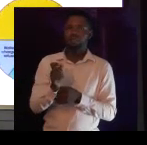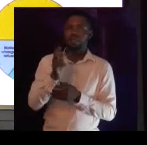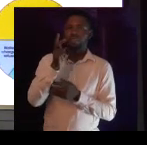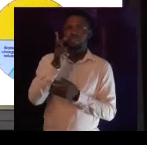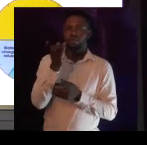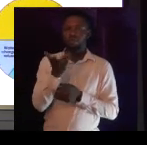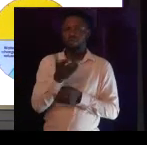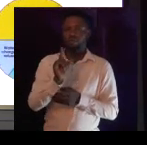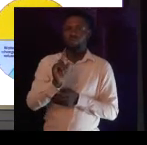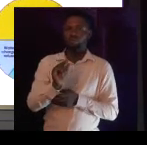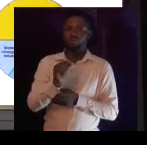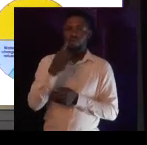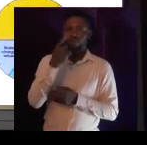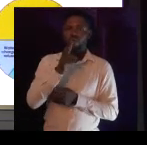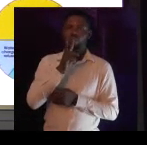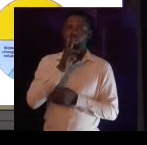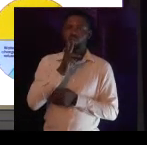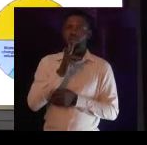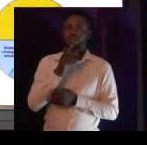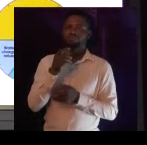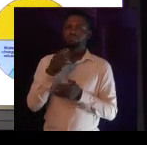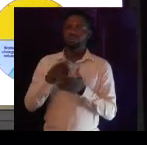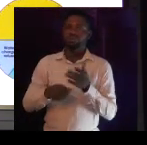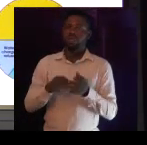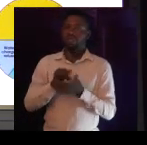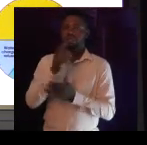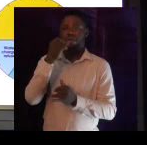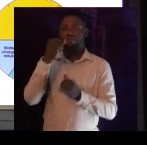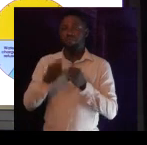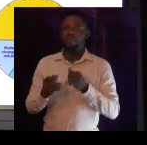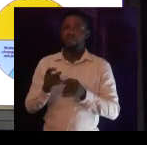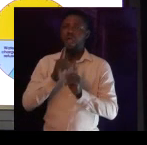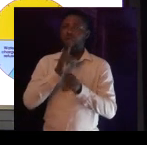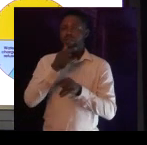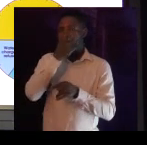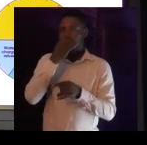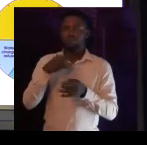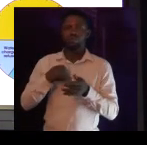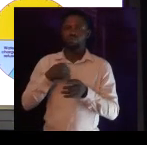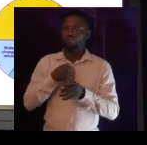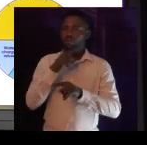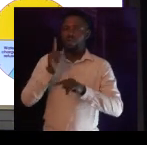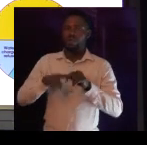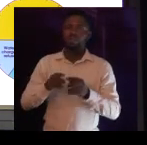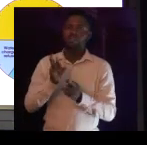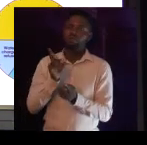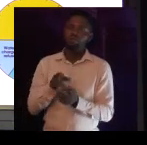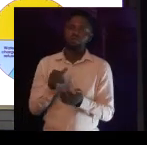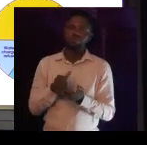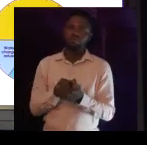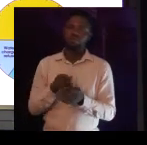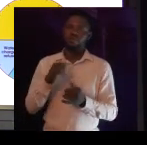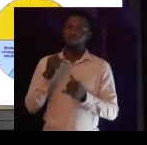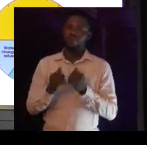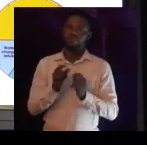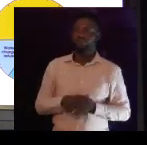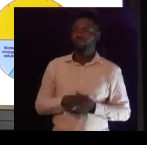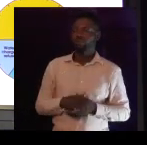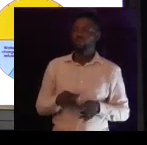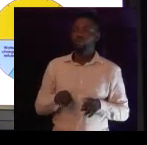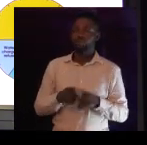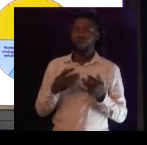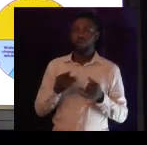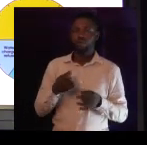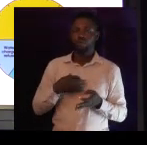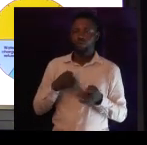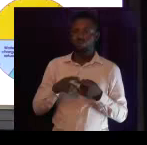write 3 all over 20 for water charges. And that is our final answer because we can't reduce this. It's as simple as that.